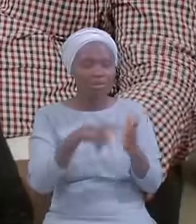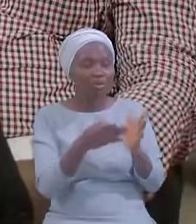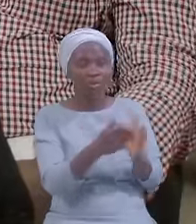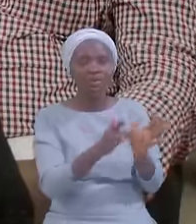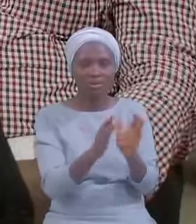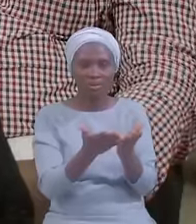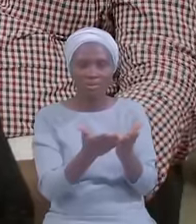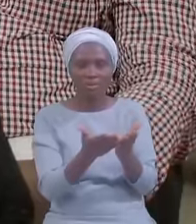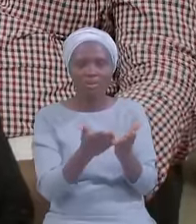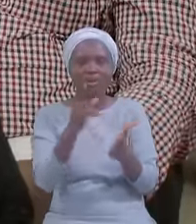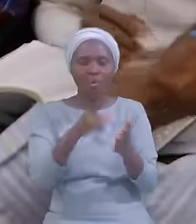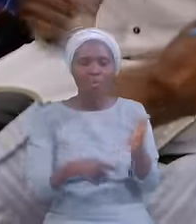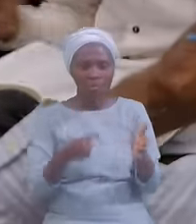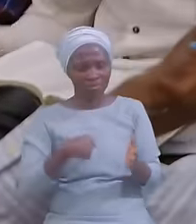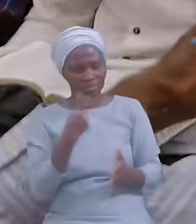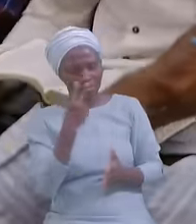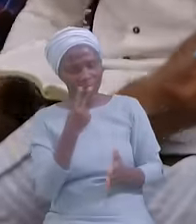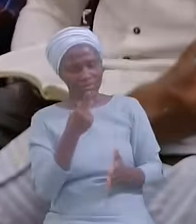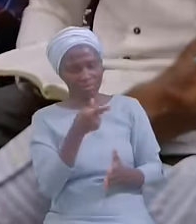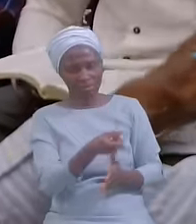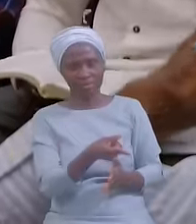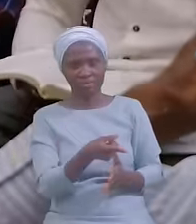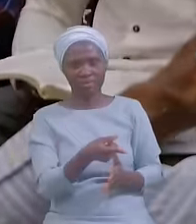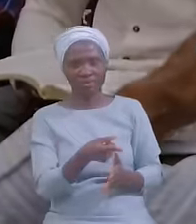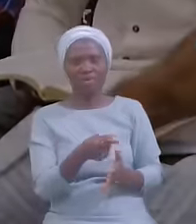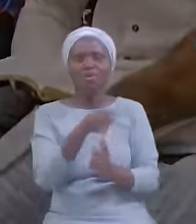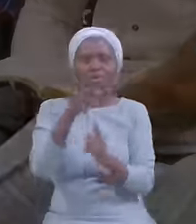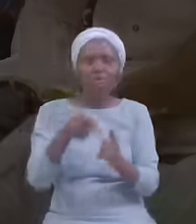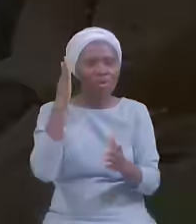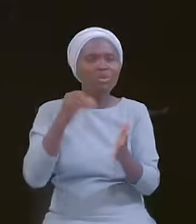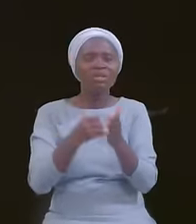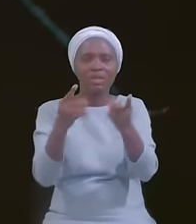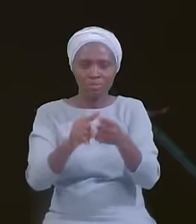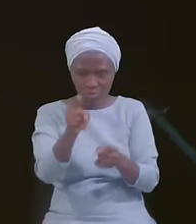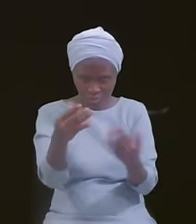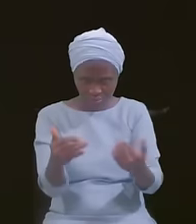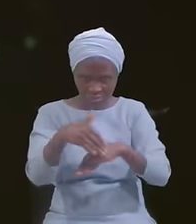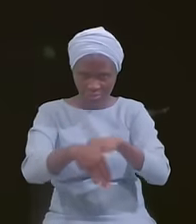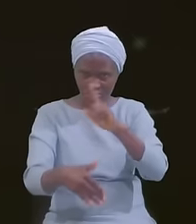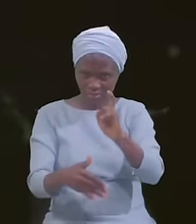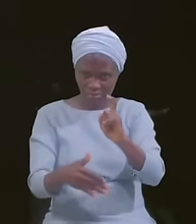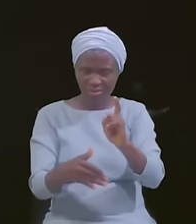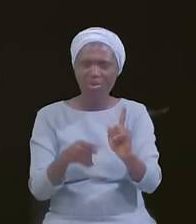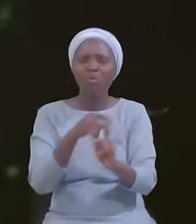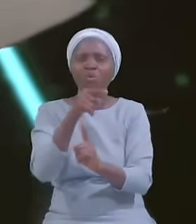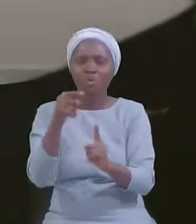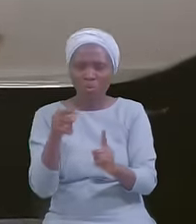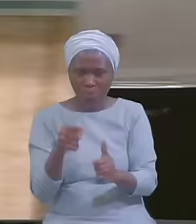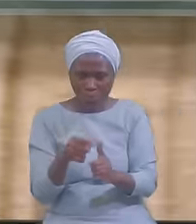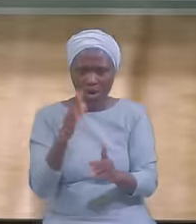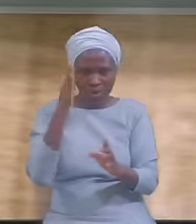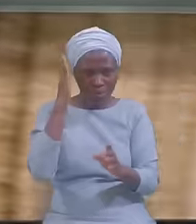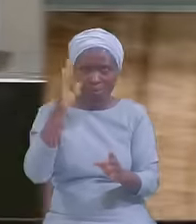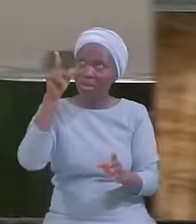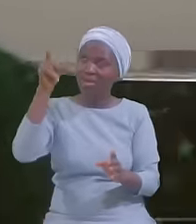What am I looking at? When is it going to happen to you tonight? When you will roll your